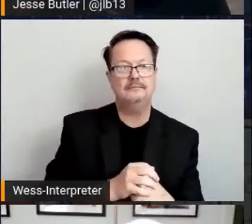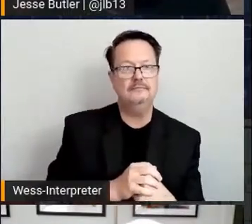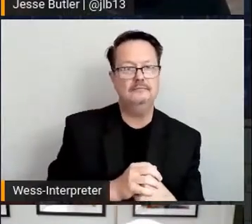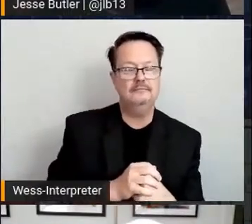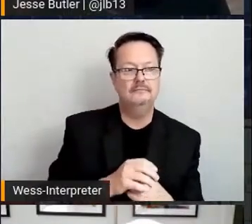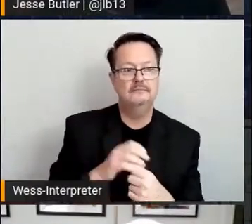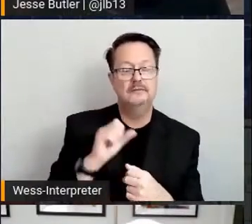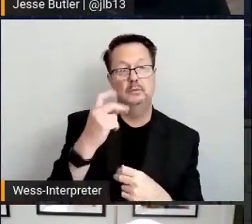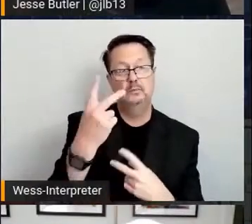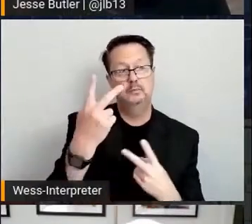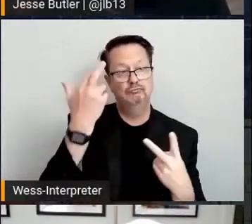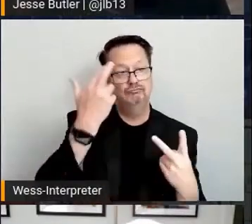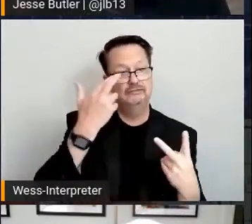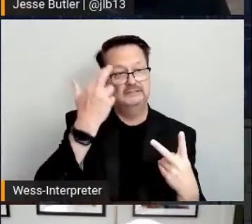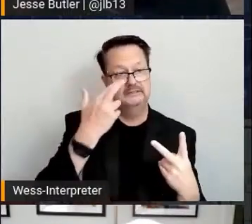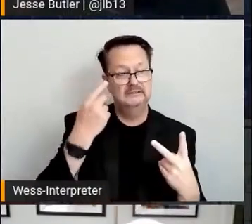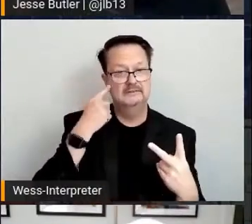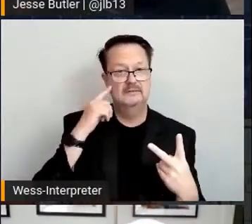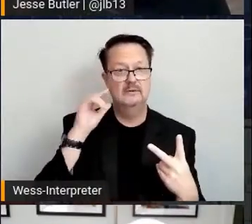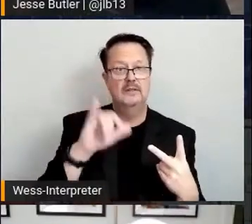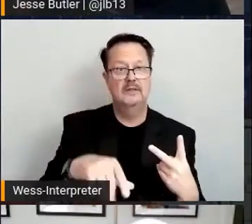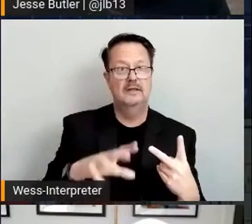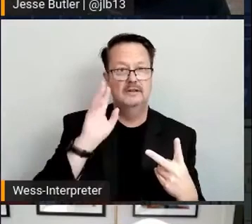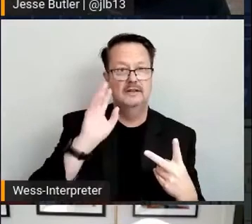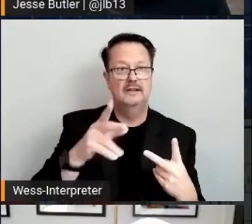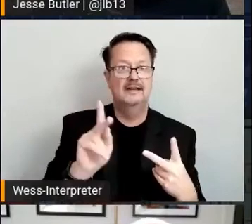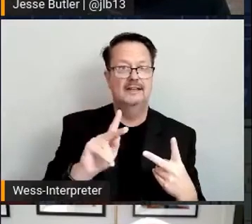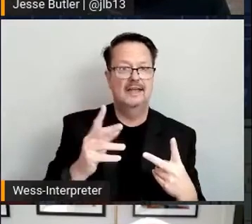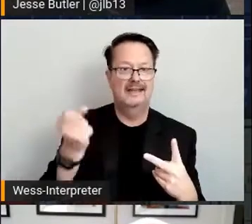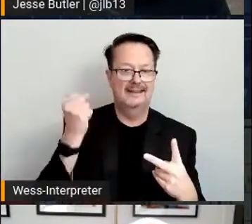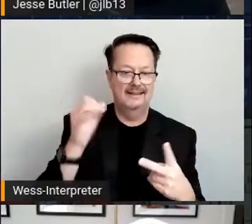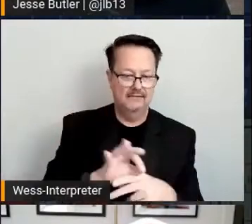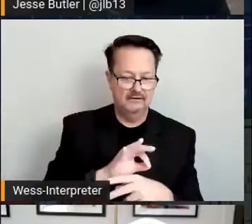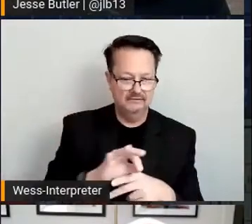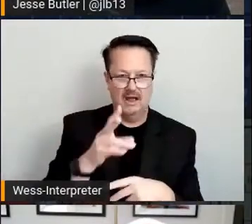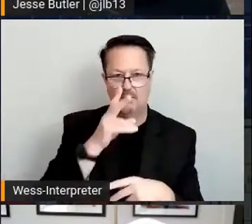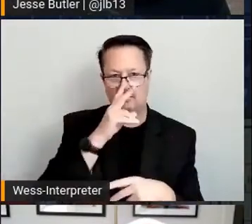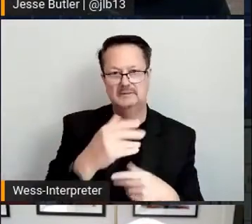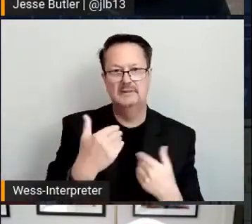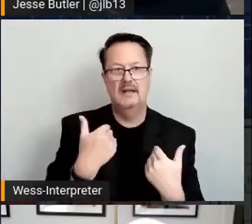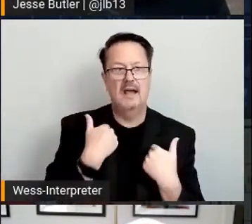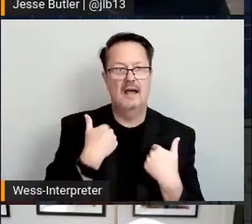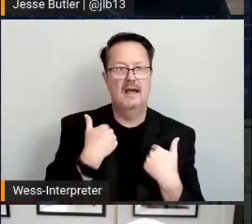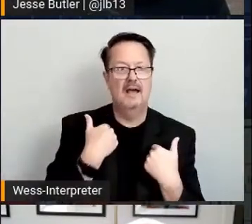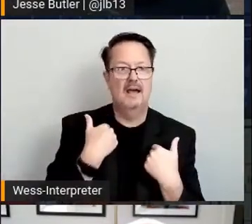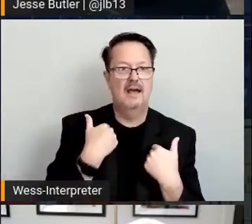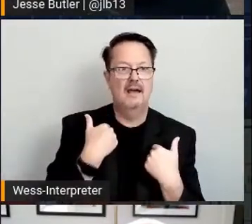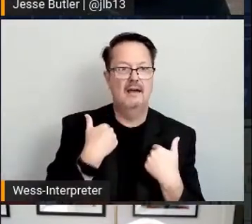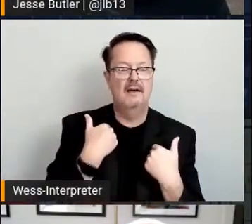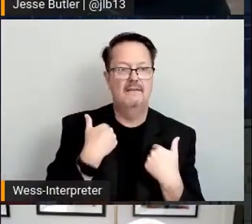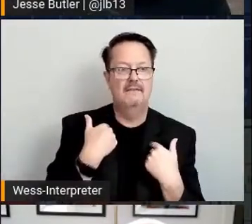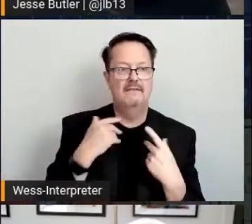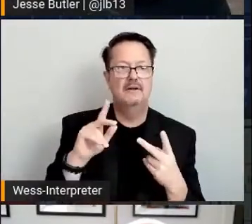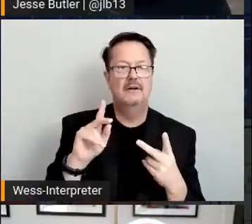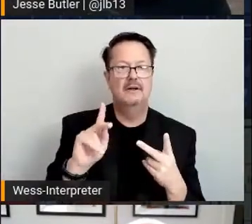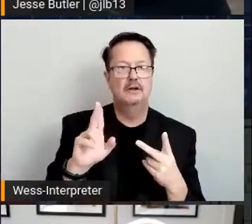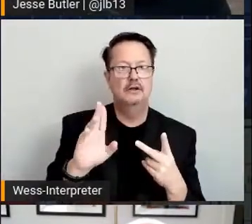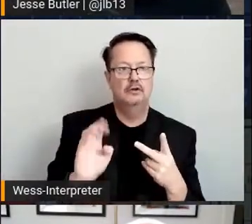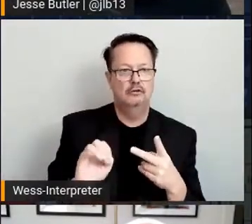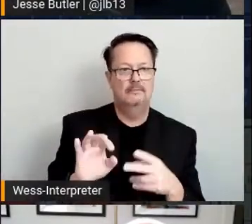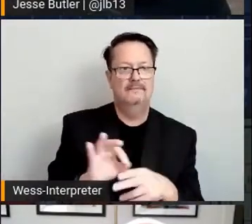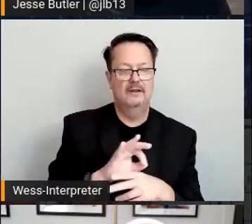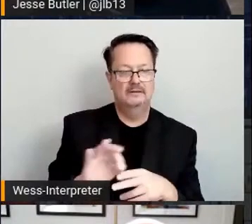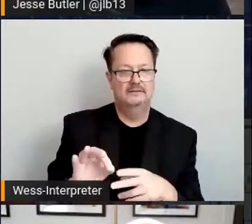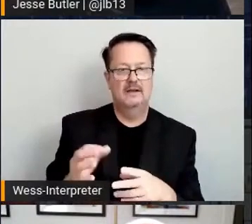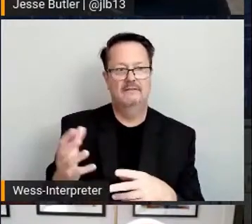So two resources got created. If I do get functions, I'm going to see that I have two functions that just got created behind the scenes. The controller captured that and